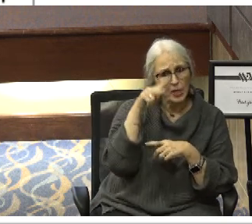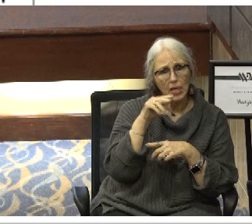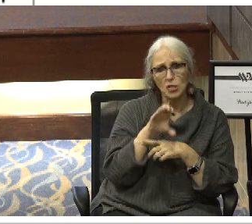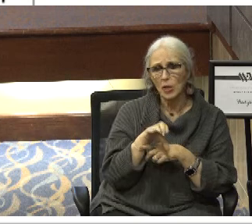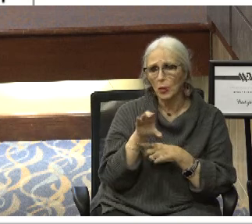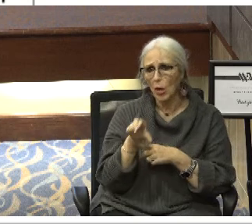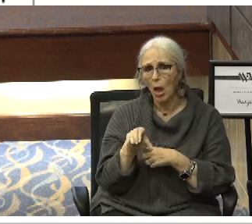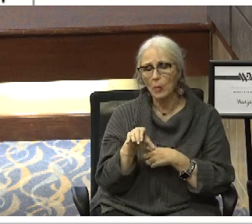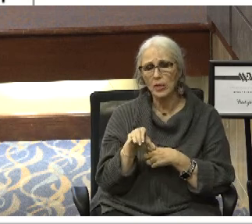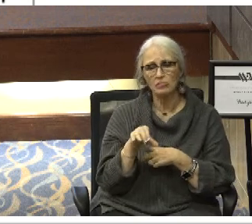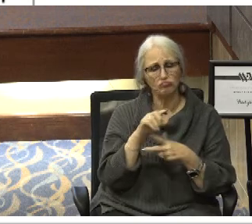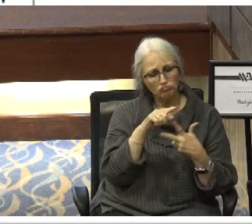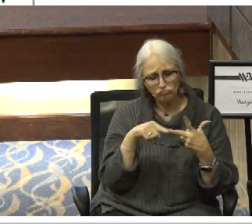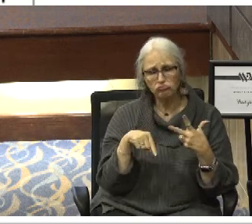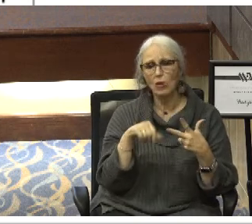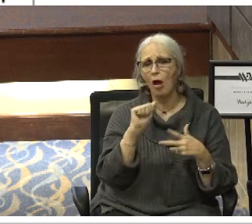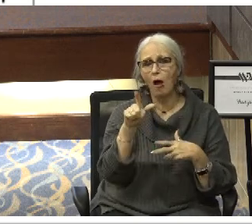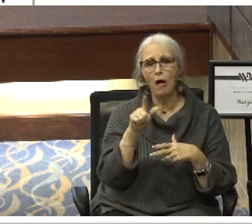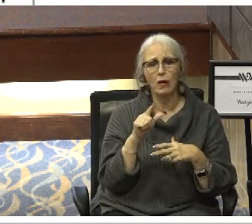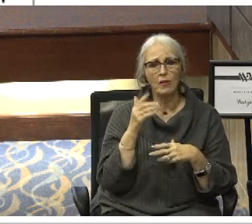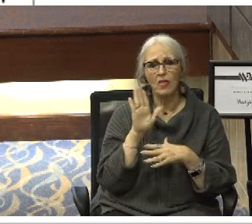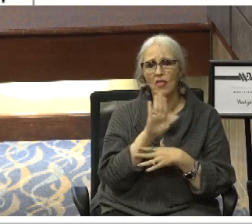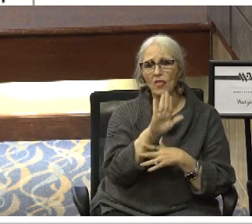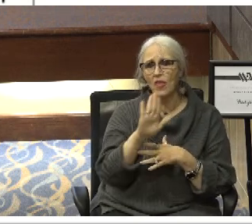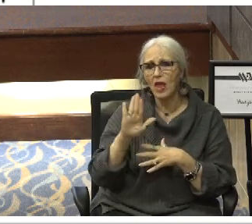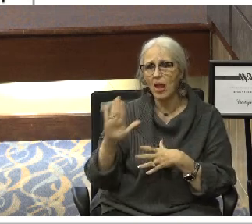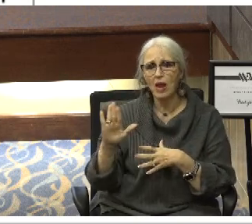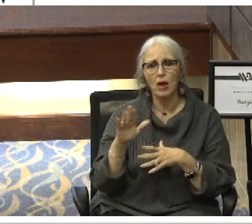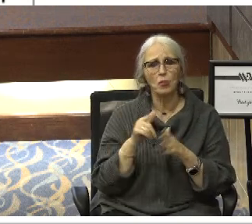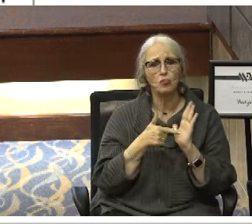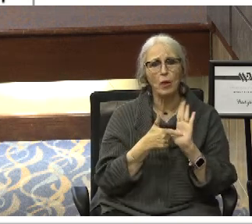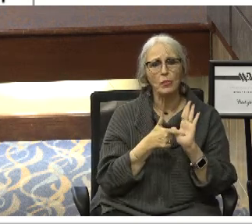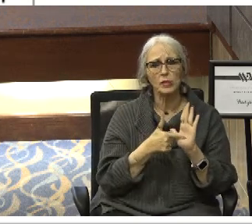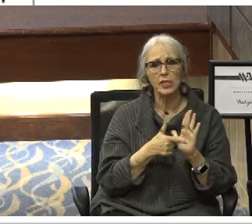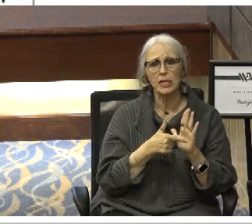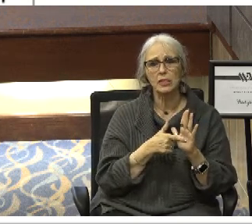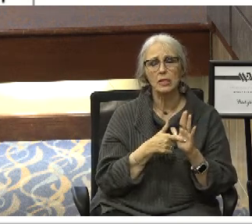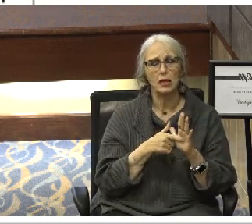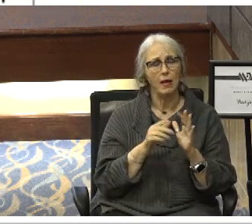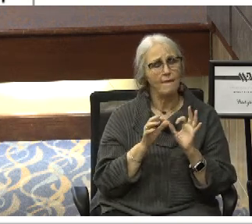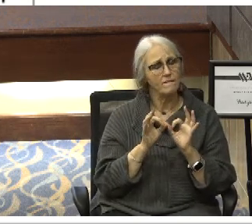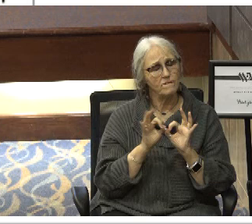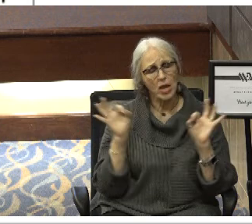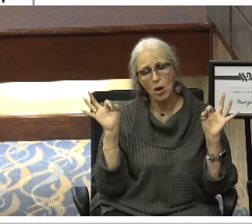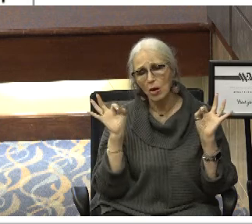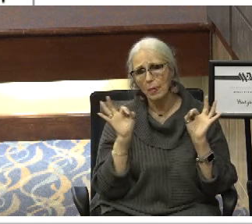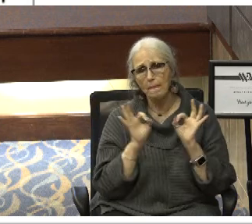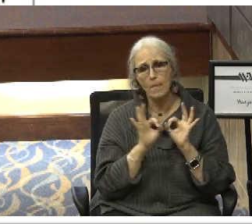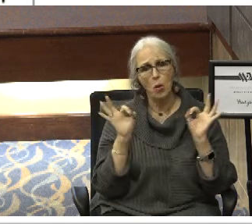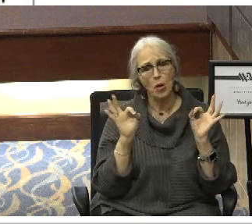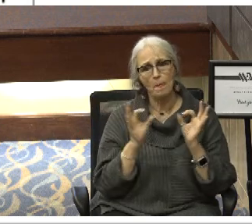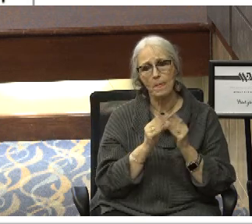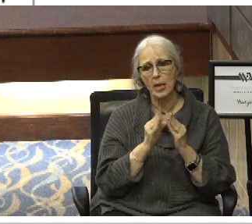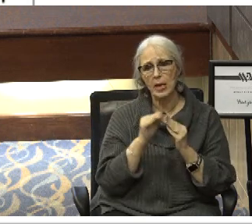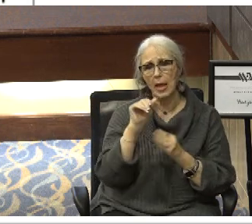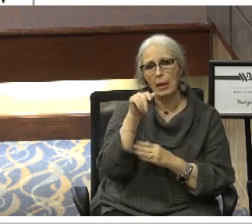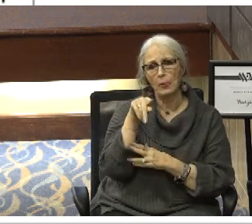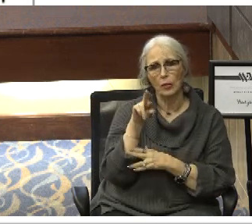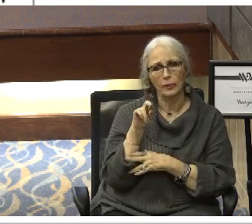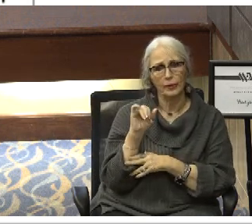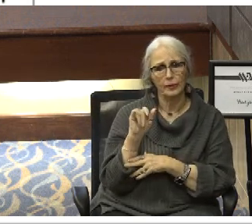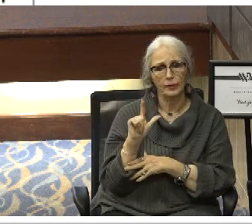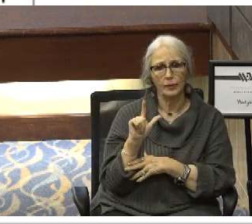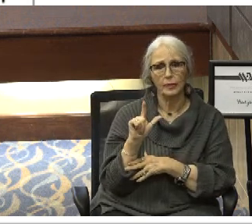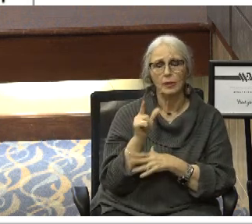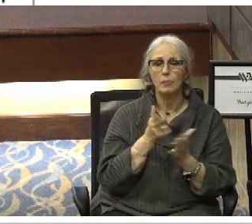well, and all of their representatives. So it'll be a very important meeting that's happening in April as well to make